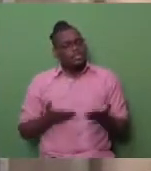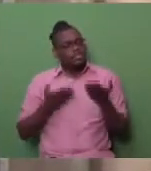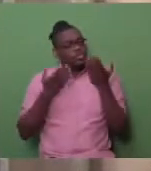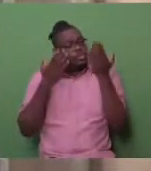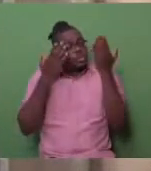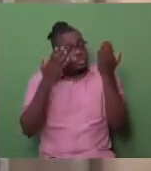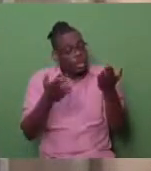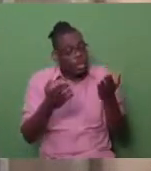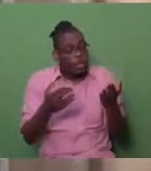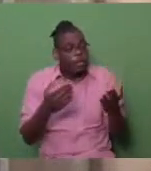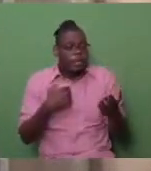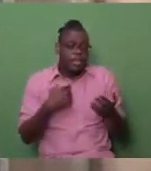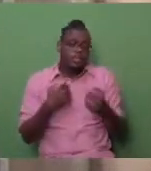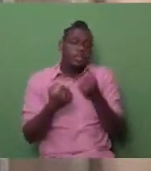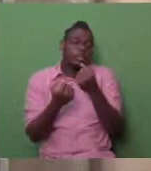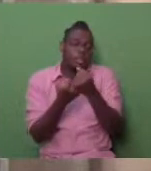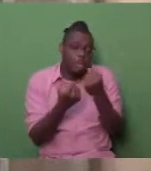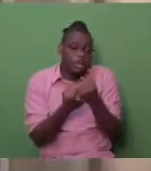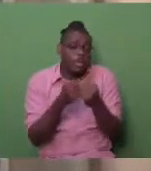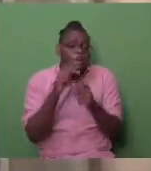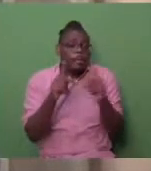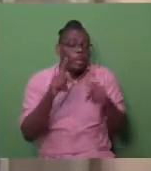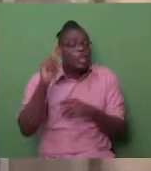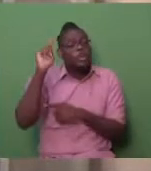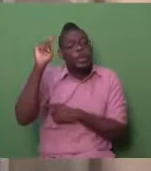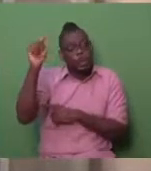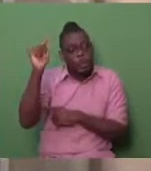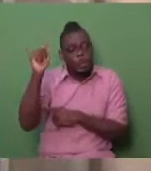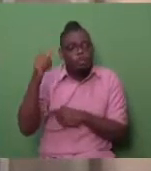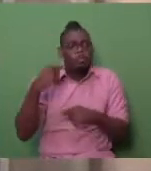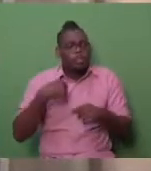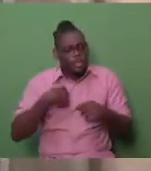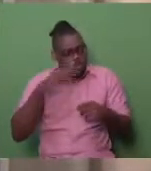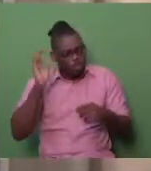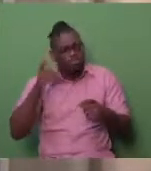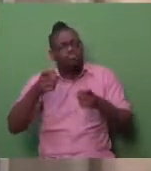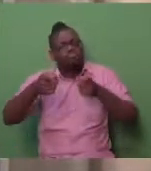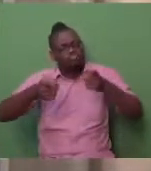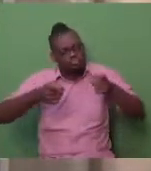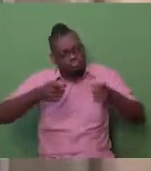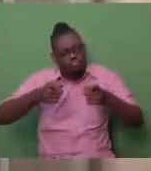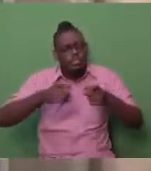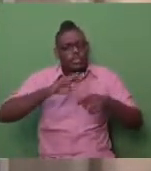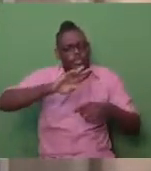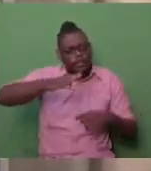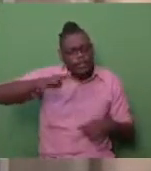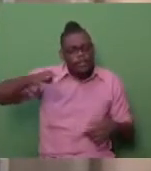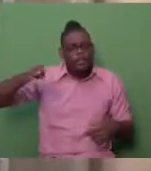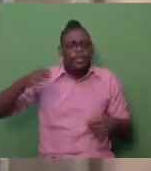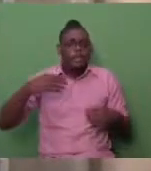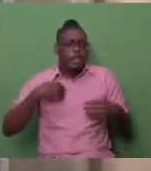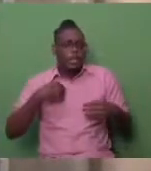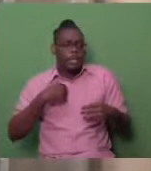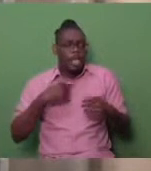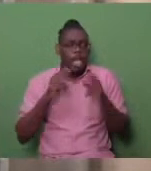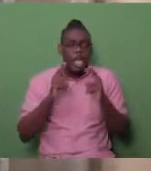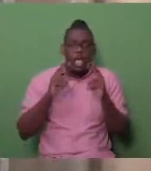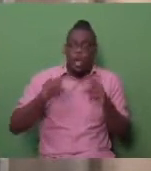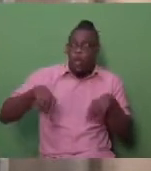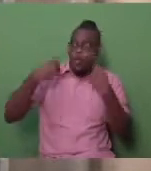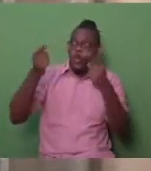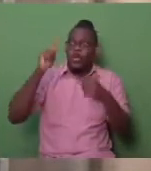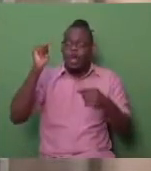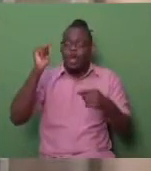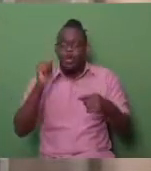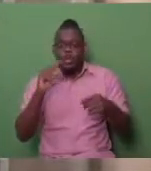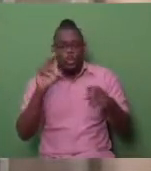the people of Tobago in regulating their affairs without interference from Trinidad. Under the government I led, I